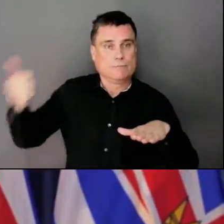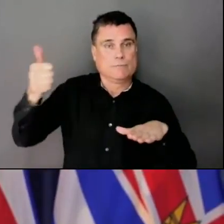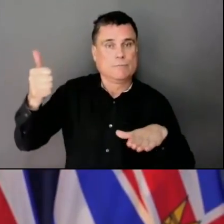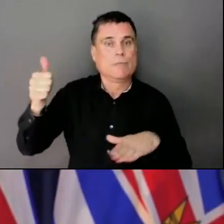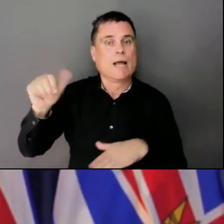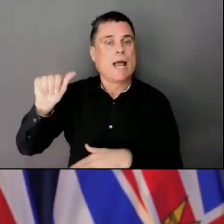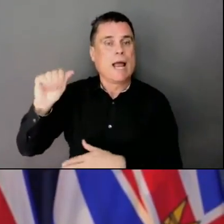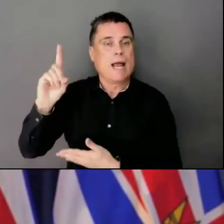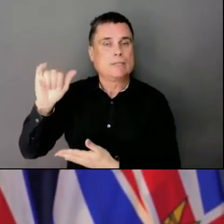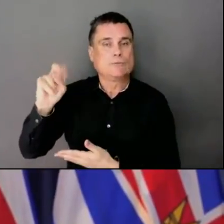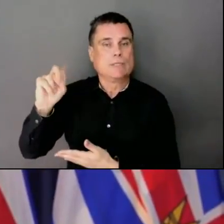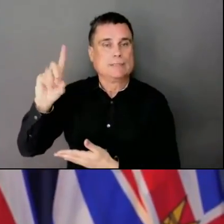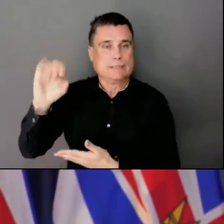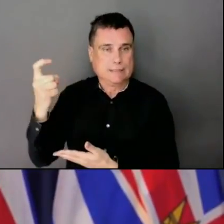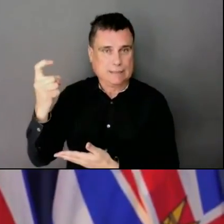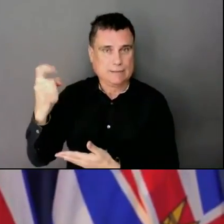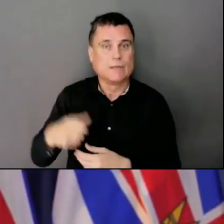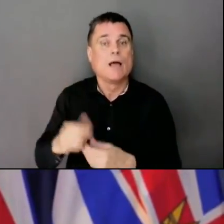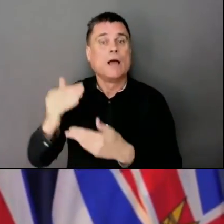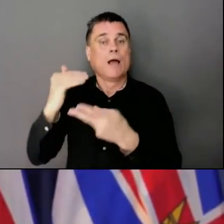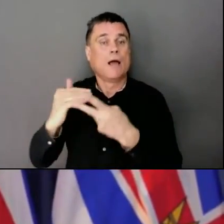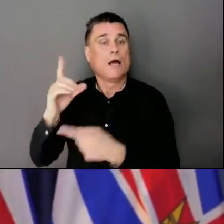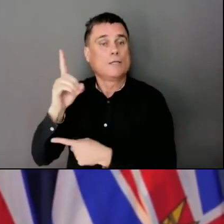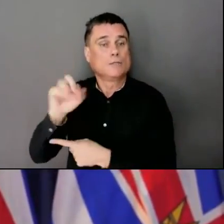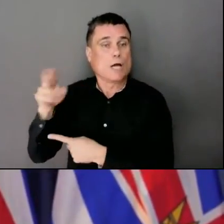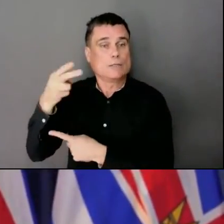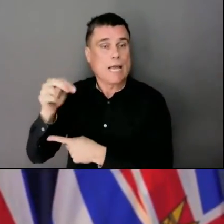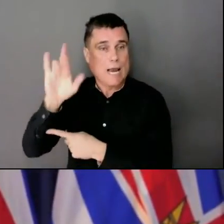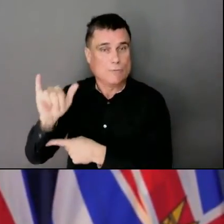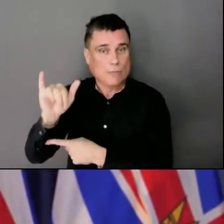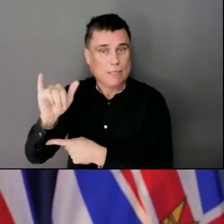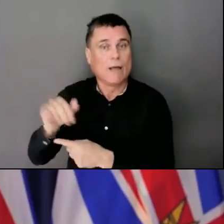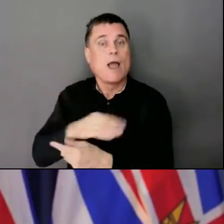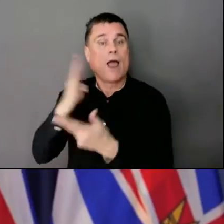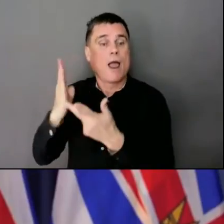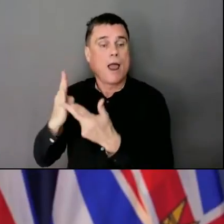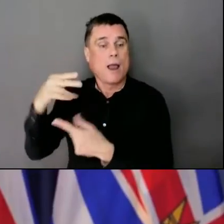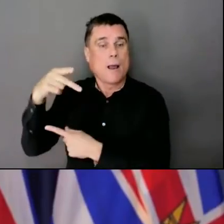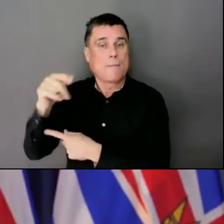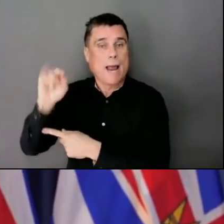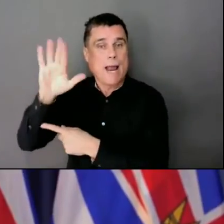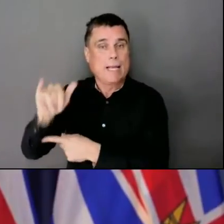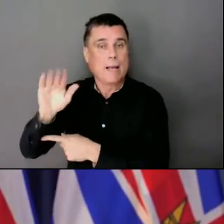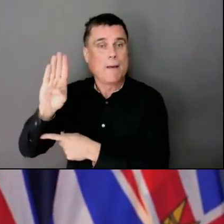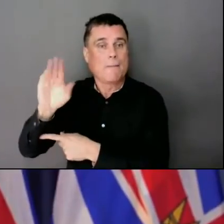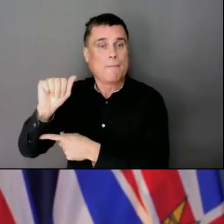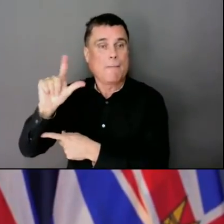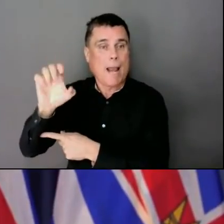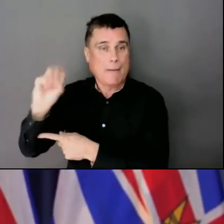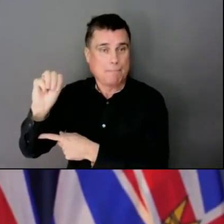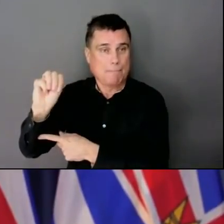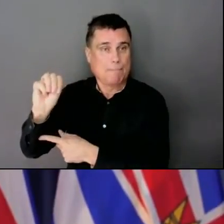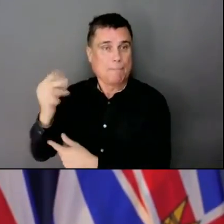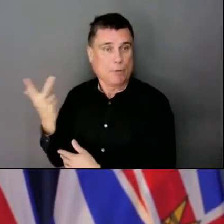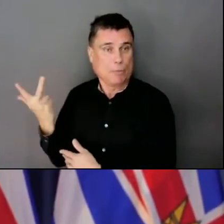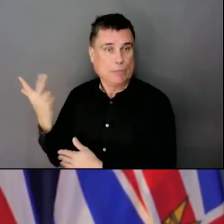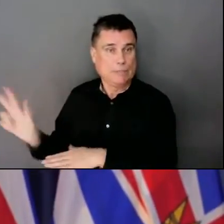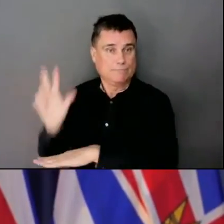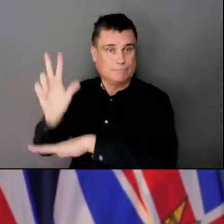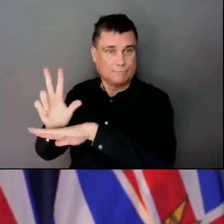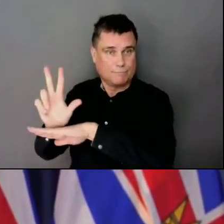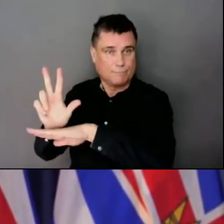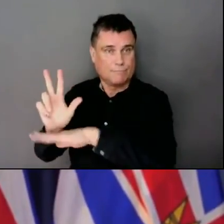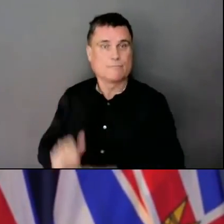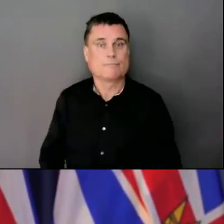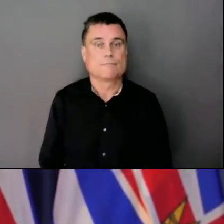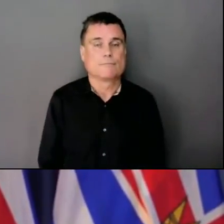Penny Ballem, who's joining us on the immunization response team. It has been a year Monday since the